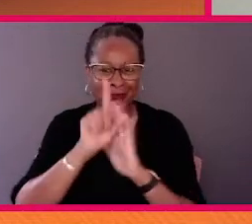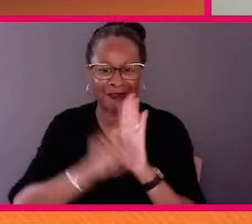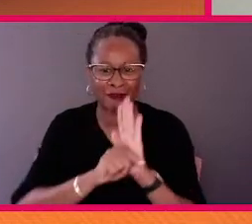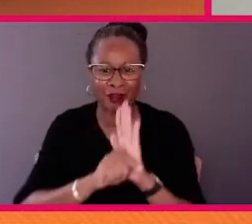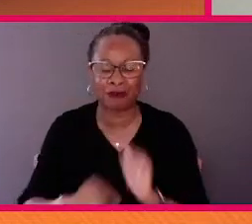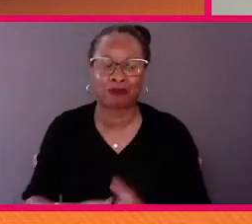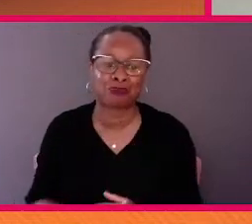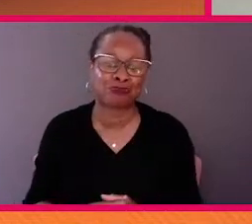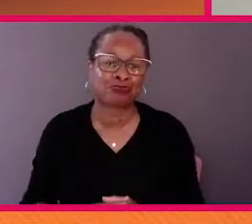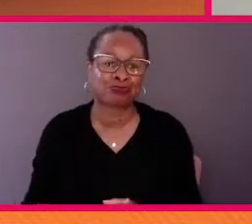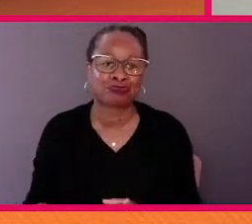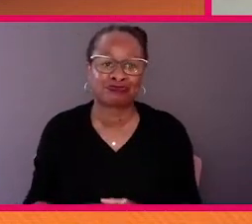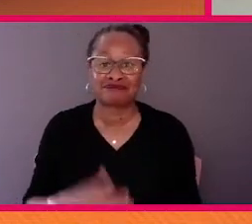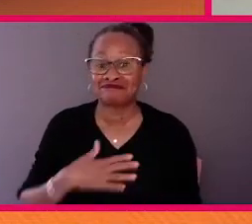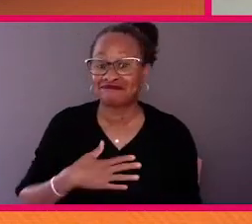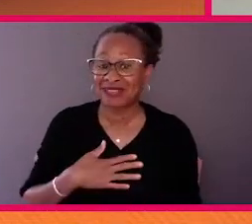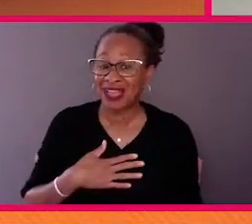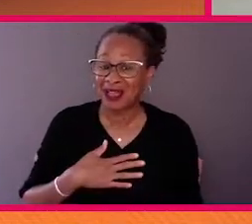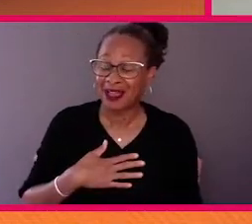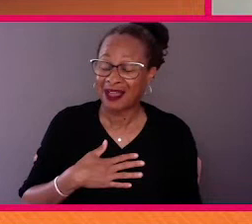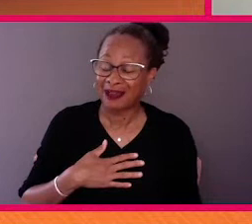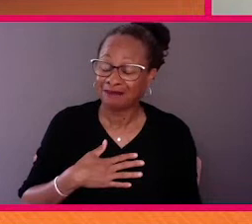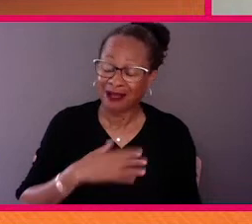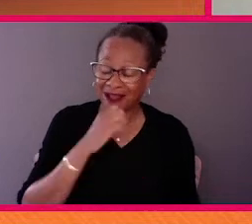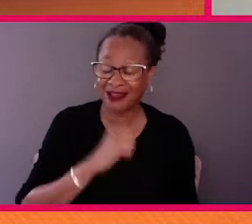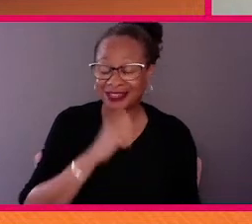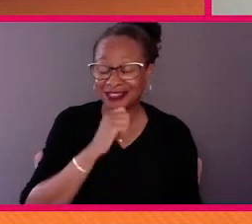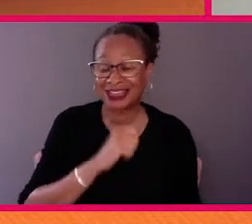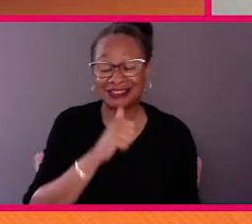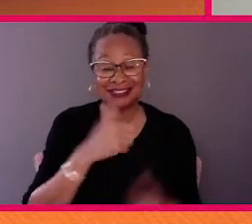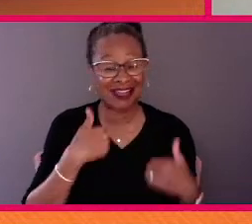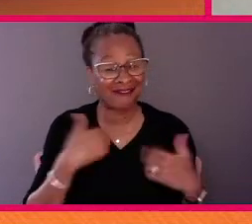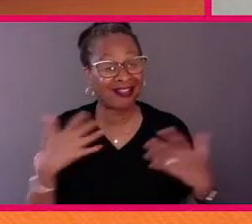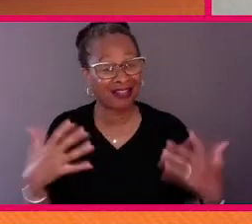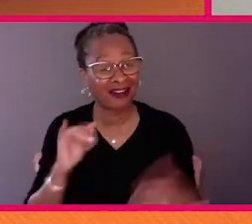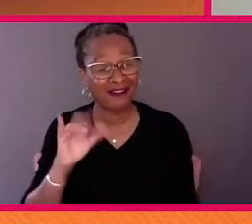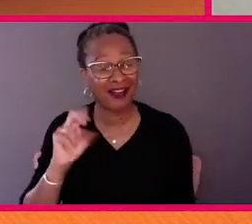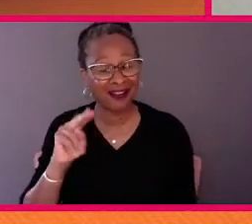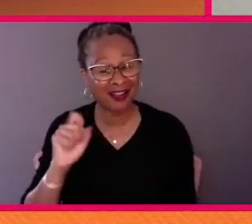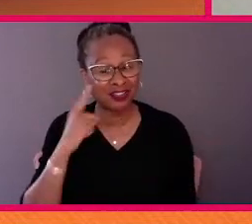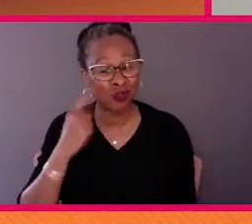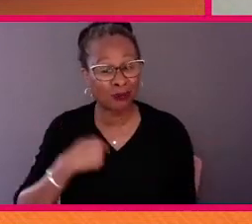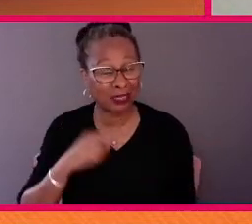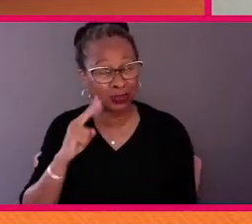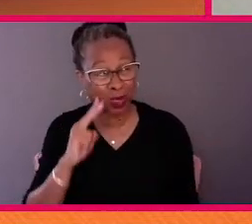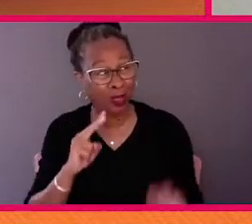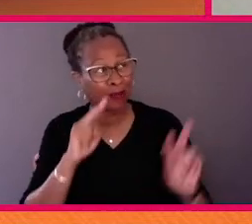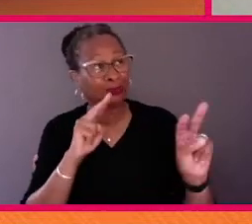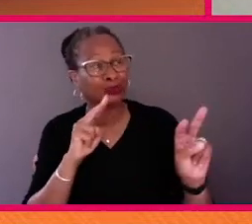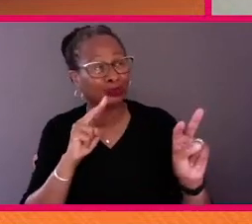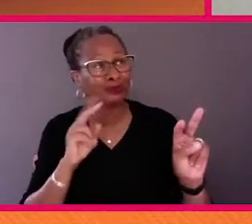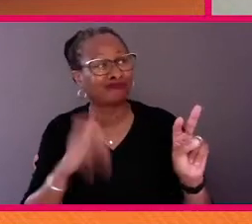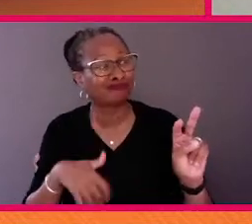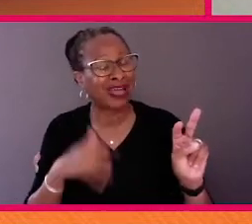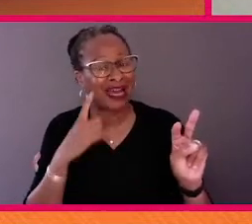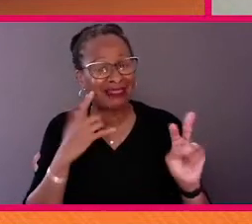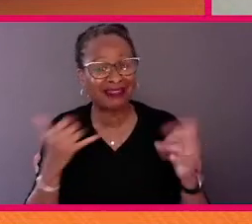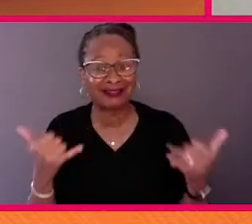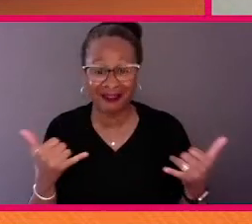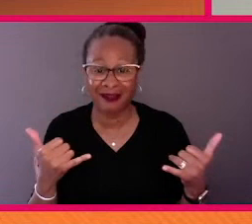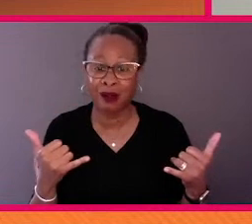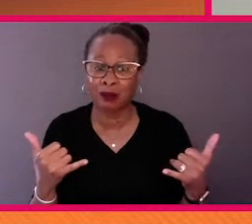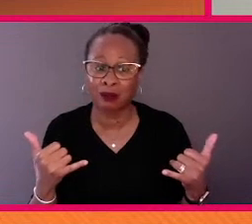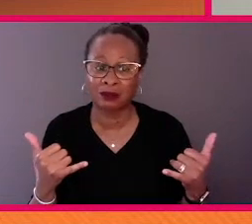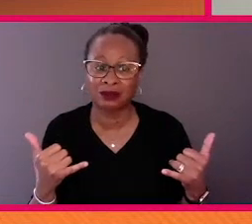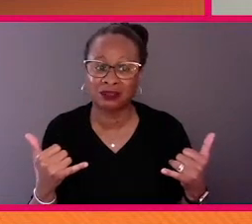I'm of an age that there weren't very many icons for me to look up to. I mean, I think now, I